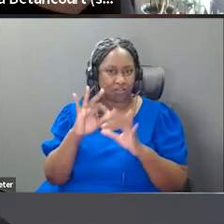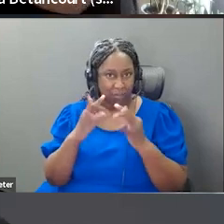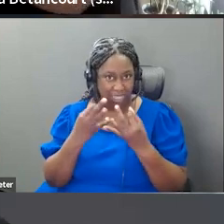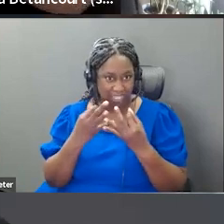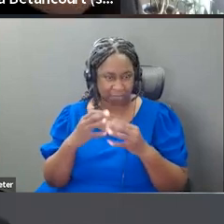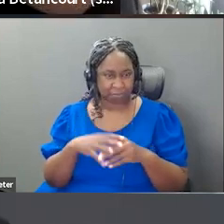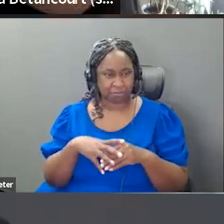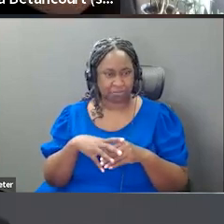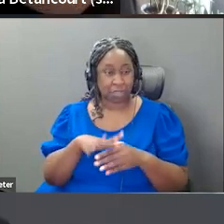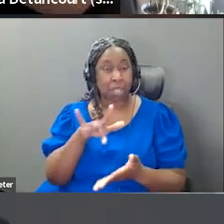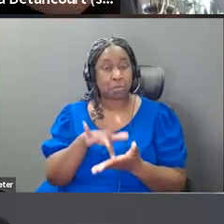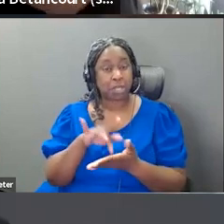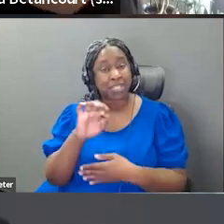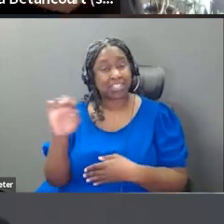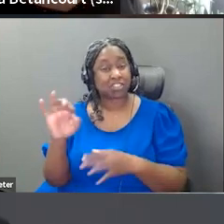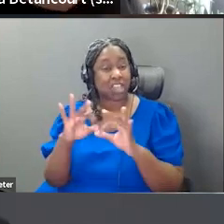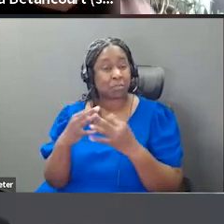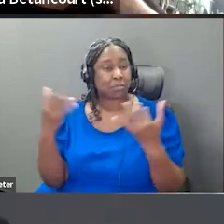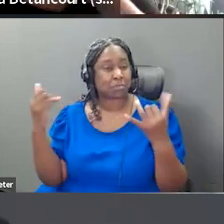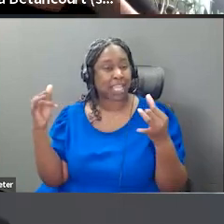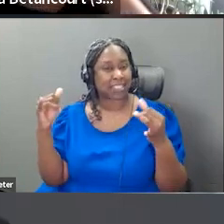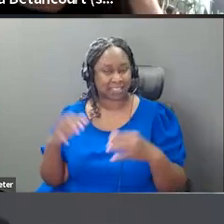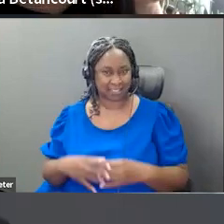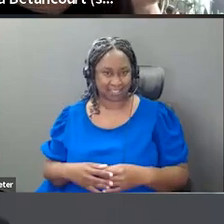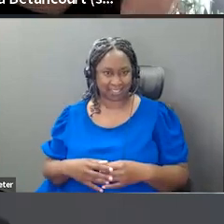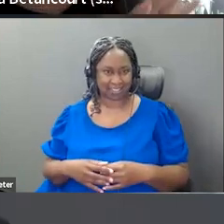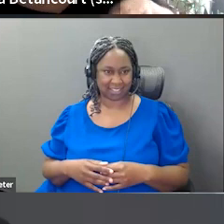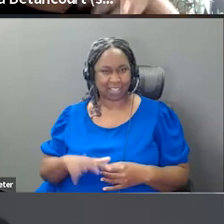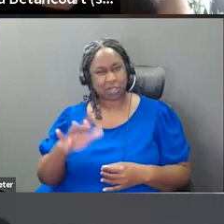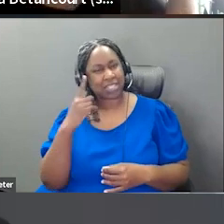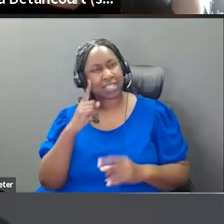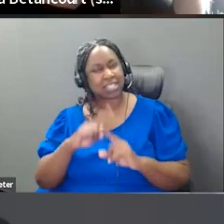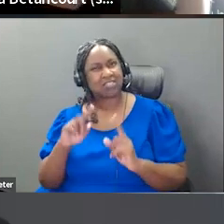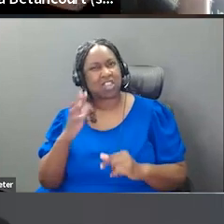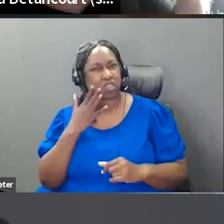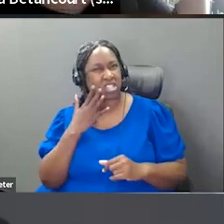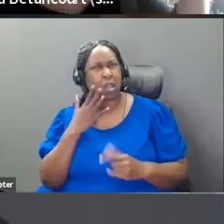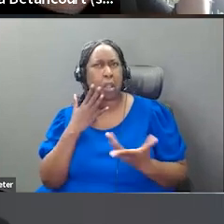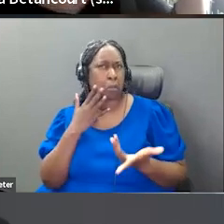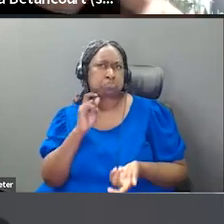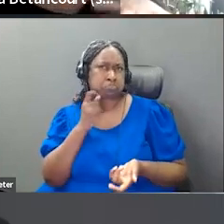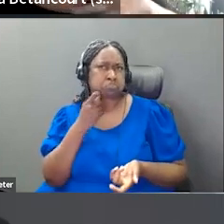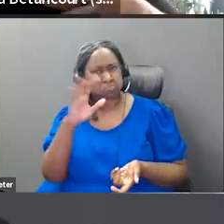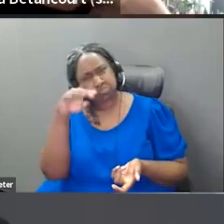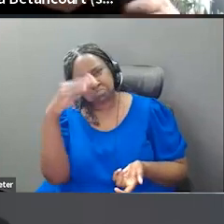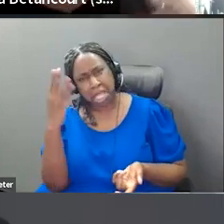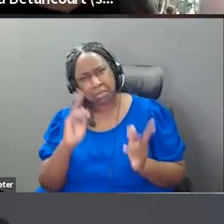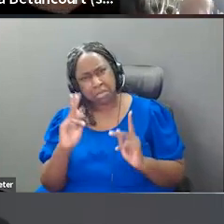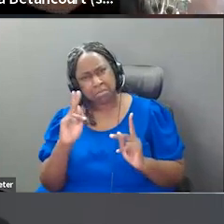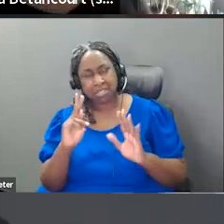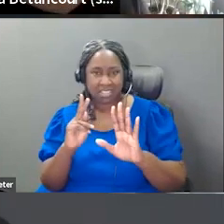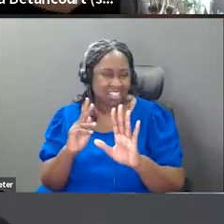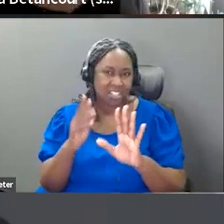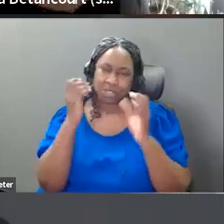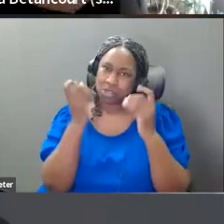Middle Eastern family playing. It's, when we think of different races, we often think, okay, cool, we'll feature Black people. But there's